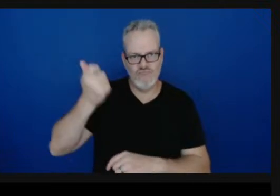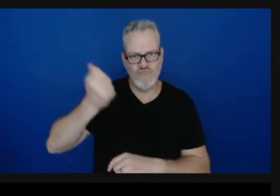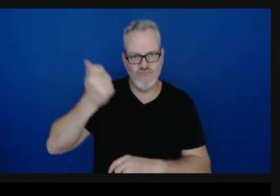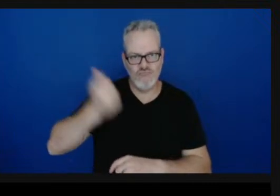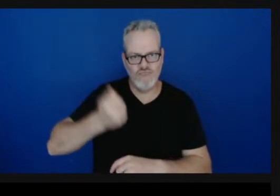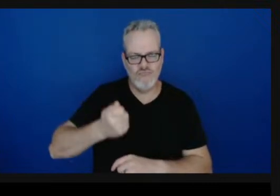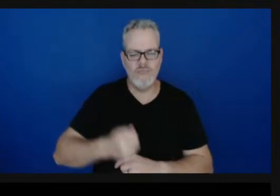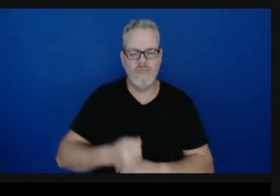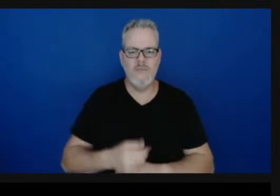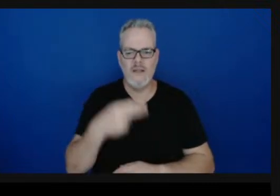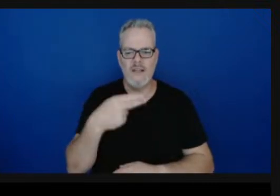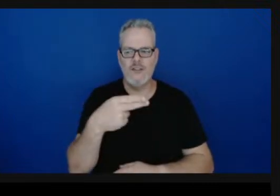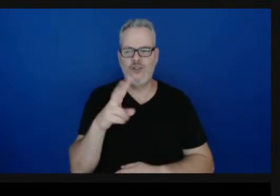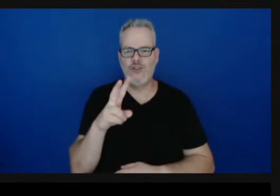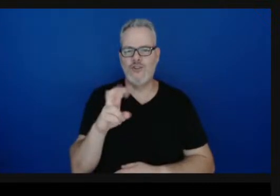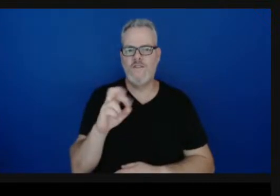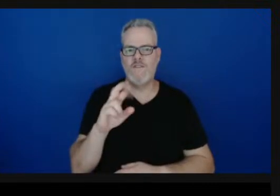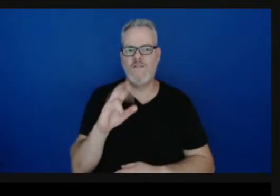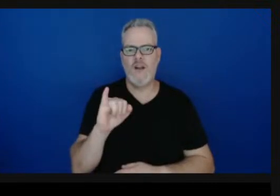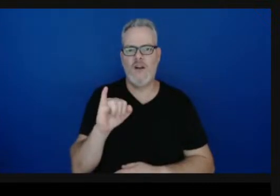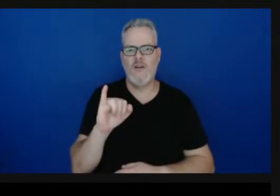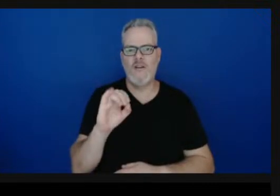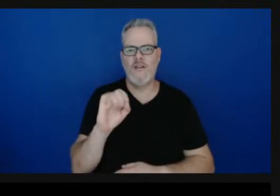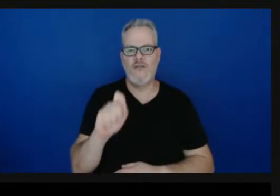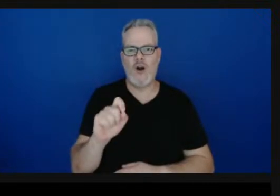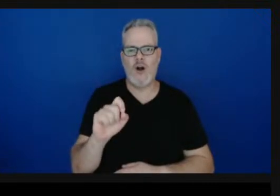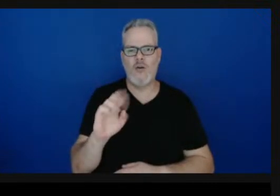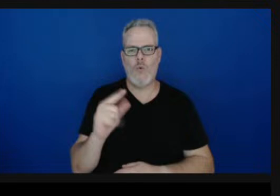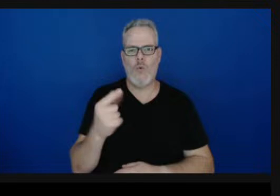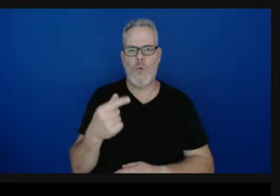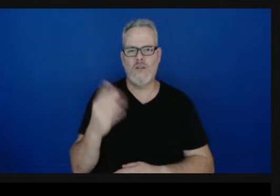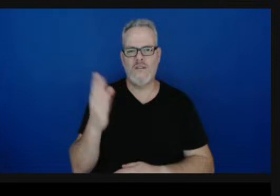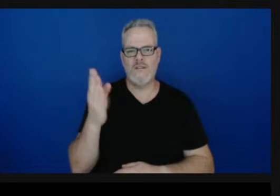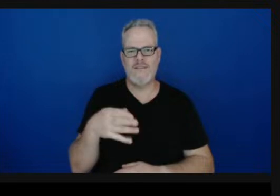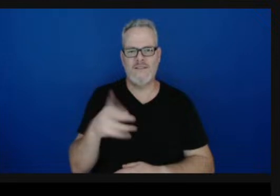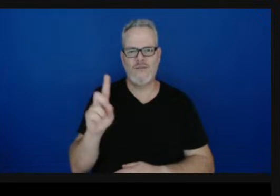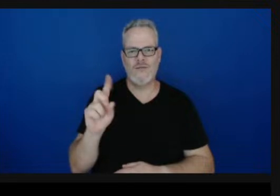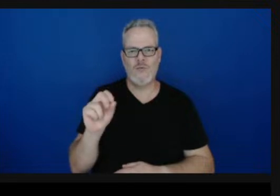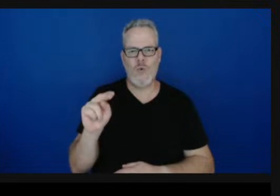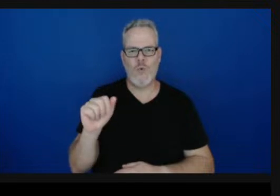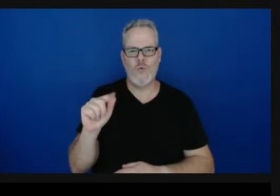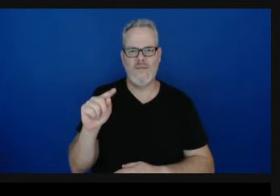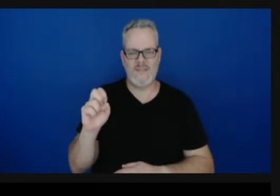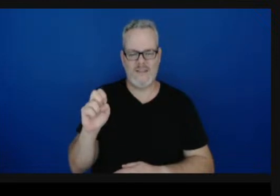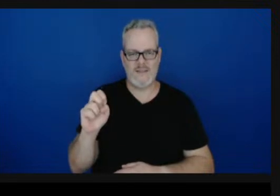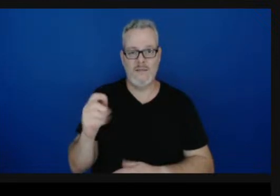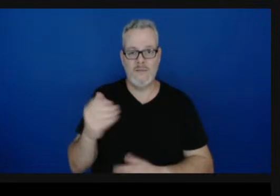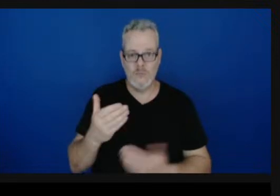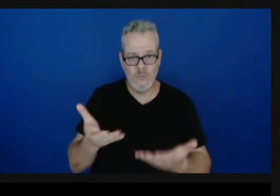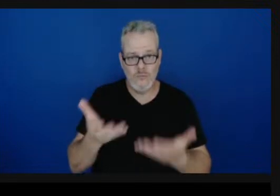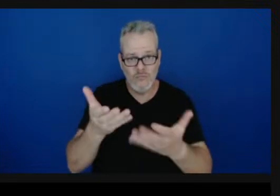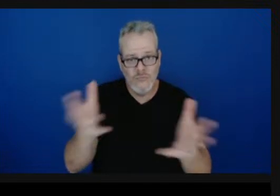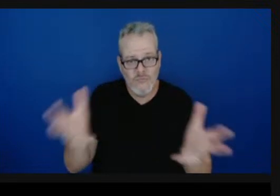ahead, and if you do want to make a donation, we do take super chats, but we encourage people to make donations